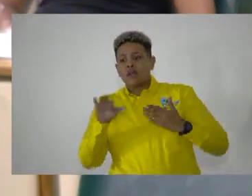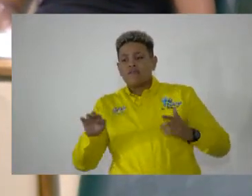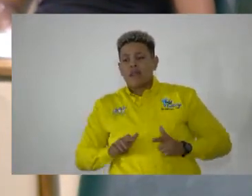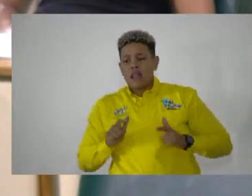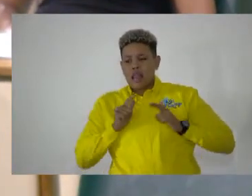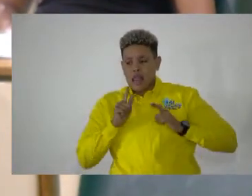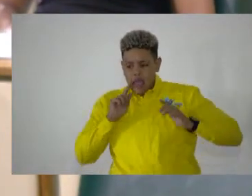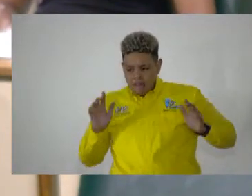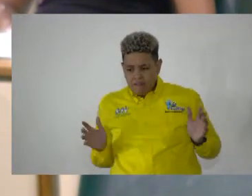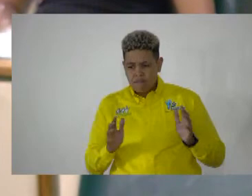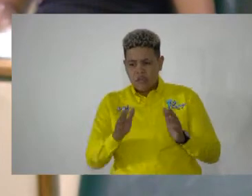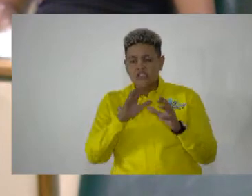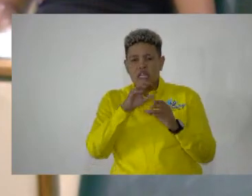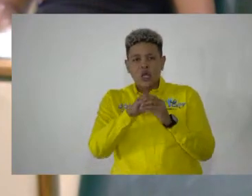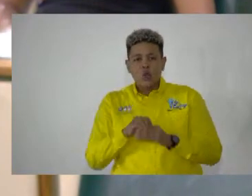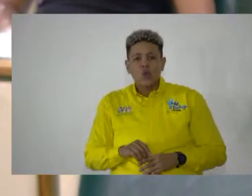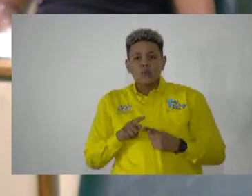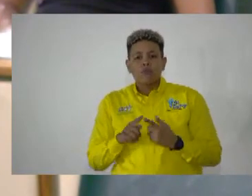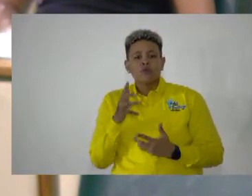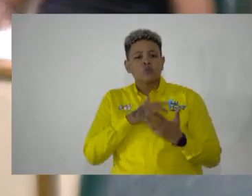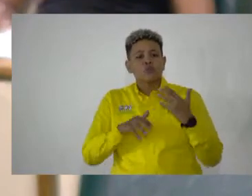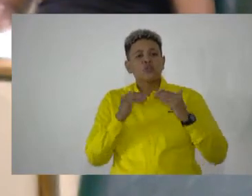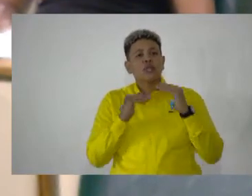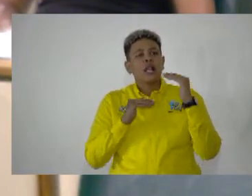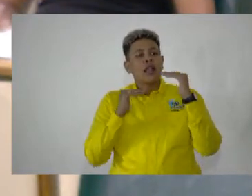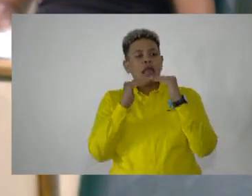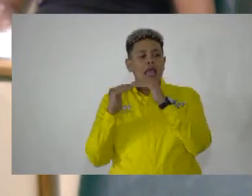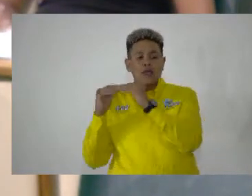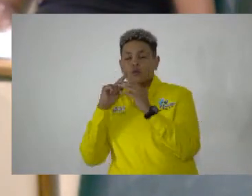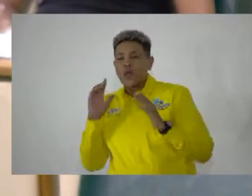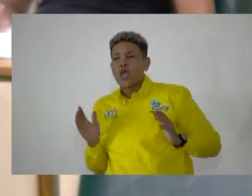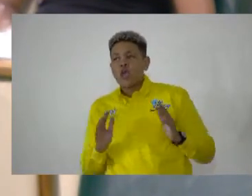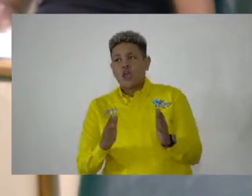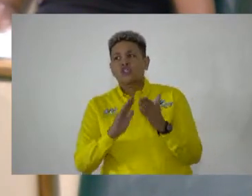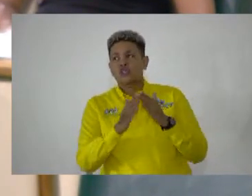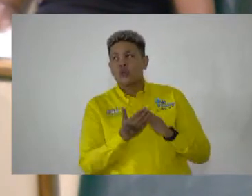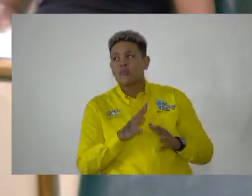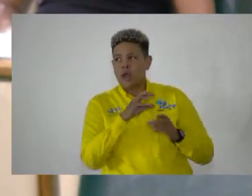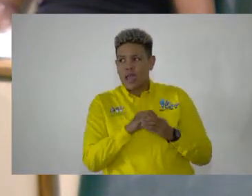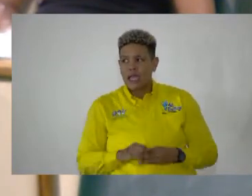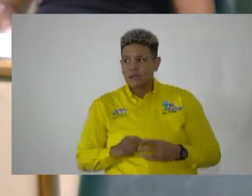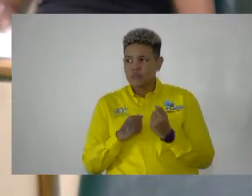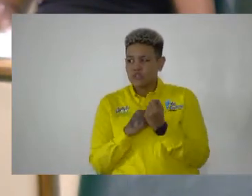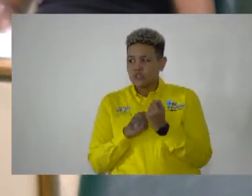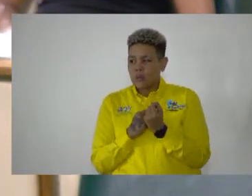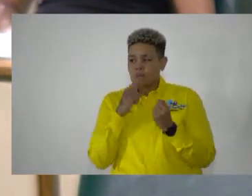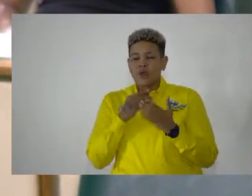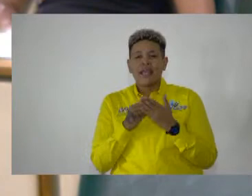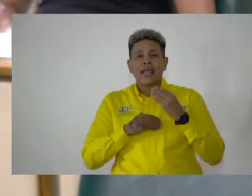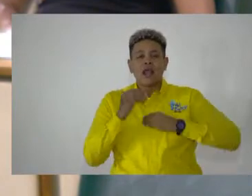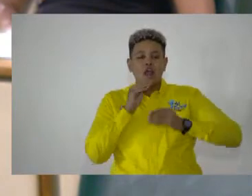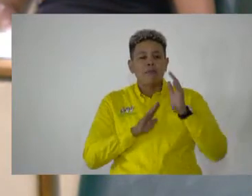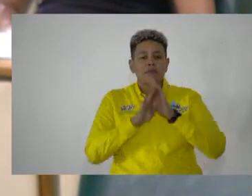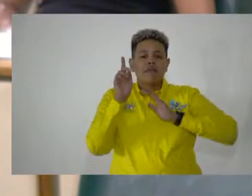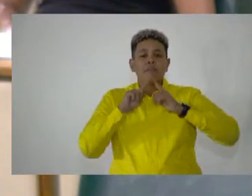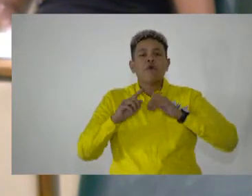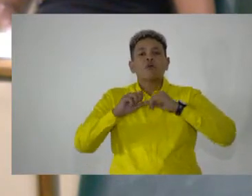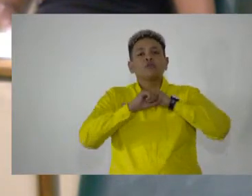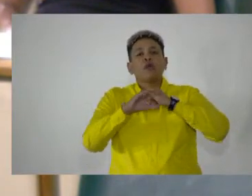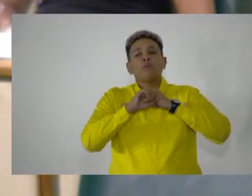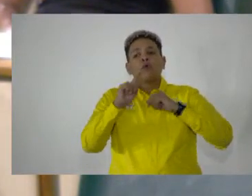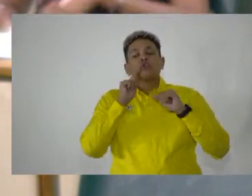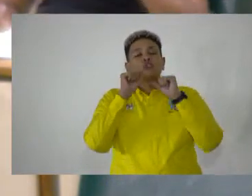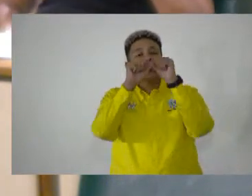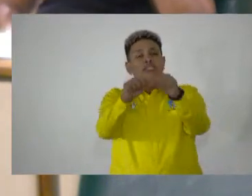fosters inclusivity and social equity, encourages community engagement, supports economic development, and promotes sustainable